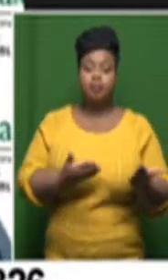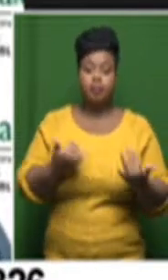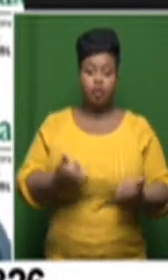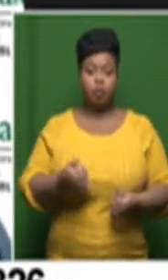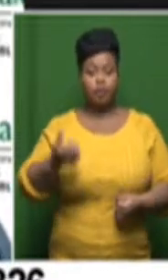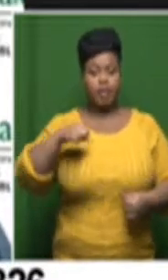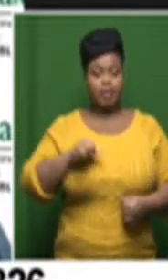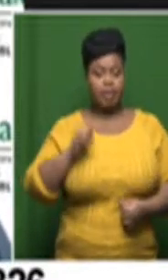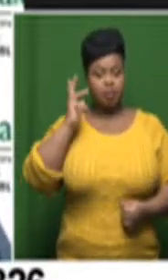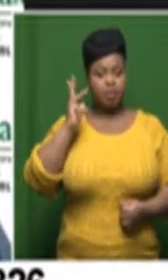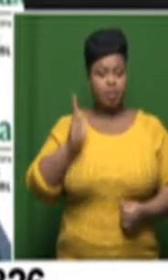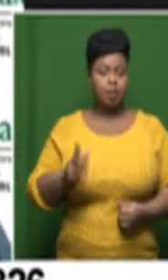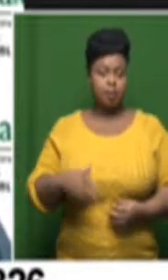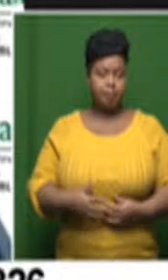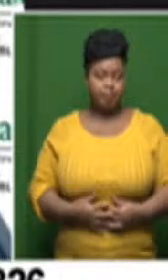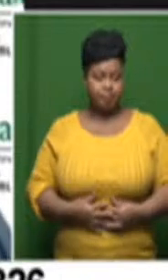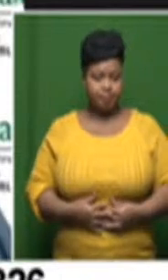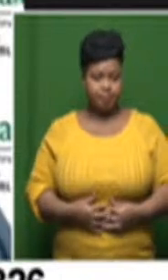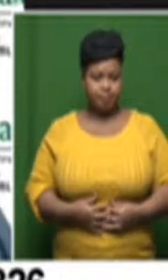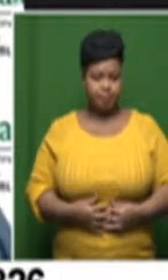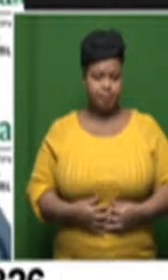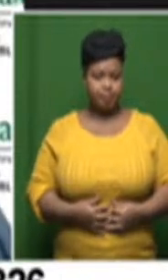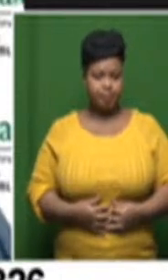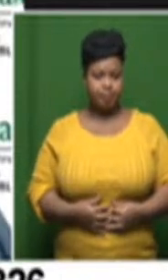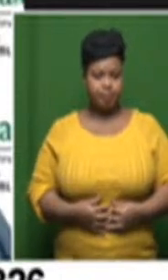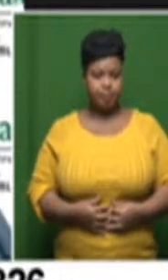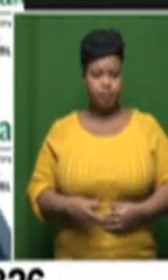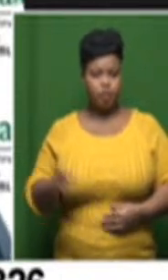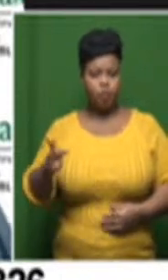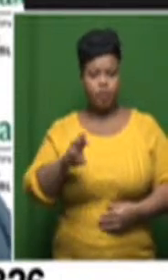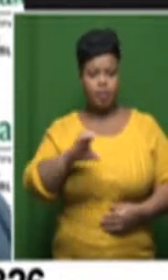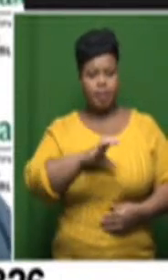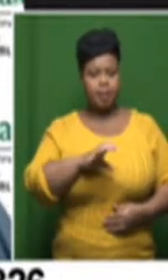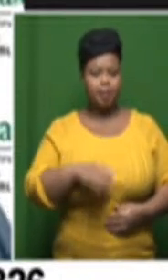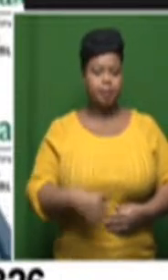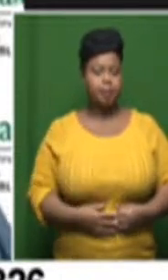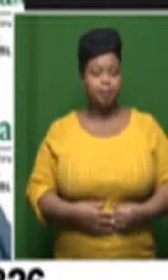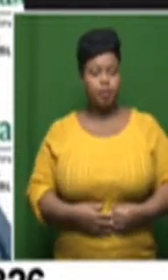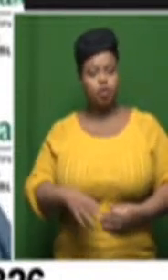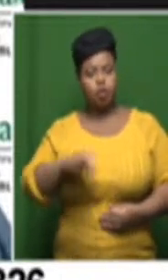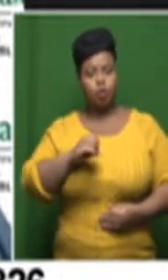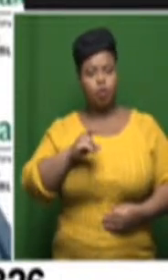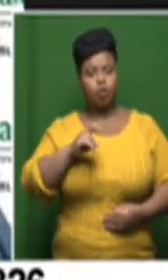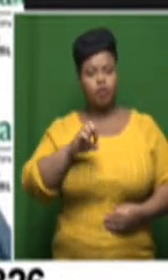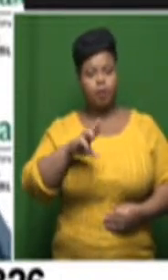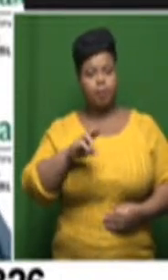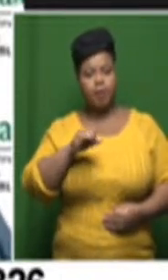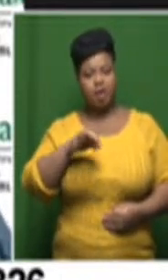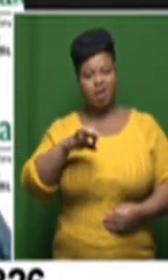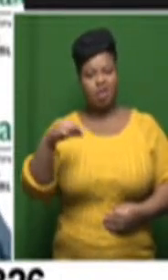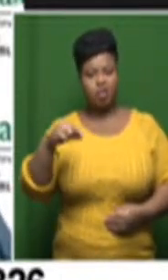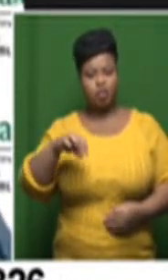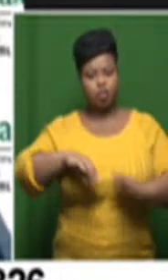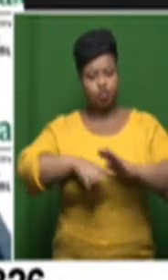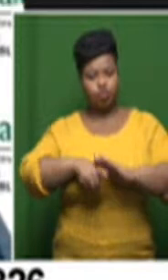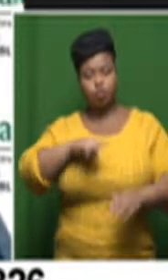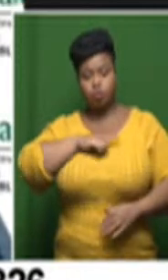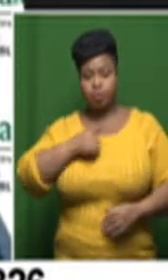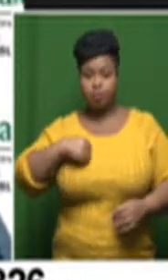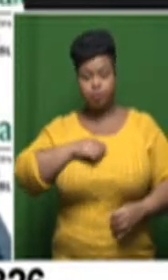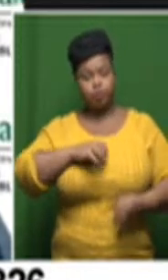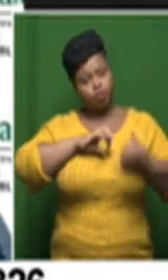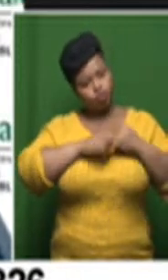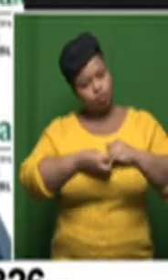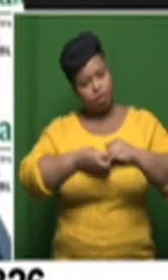our next presenter from the Western Cape Overberg district. As we know that we try